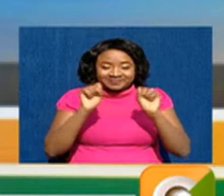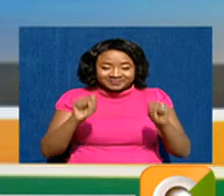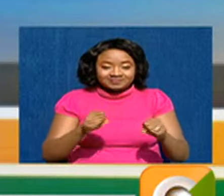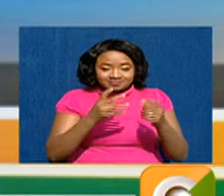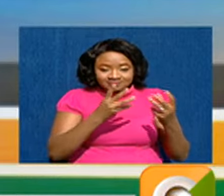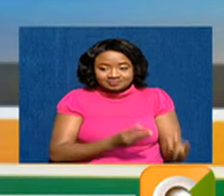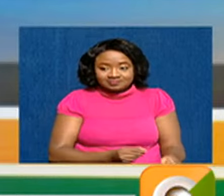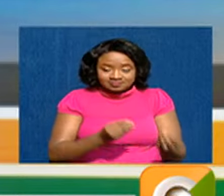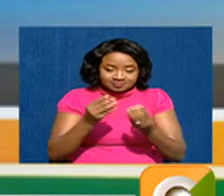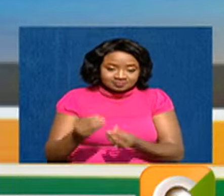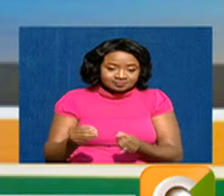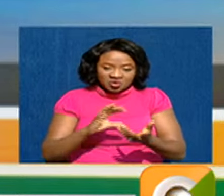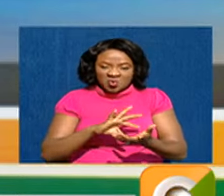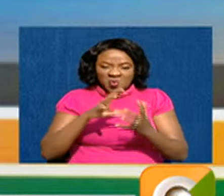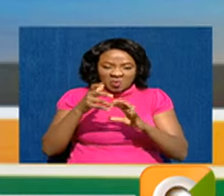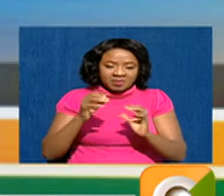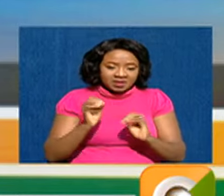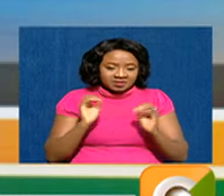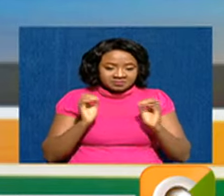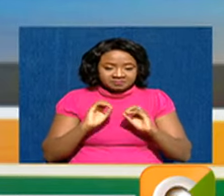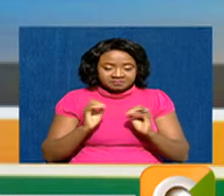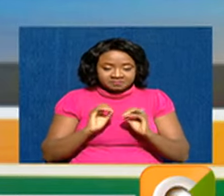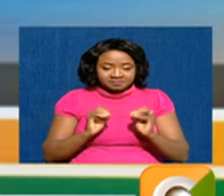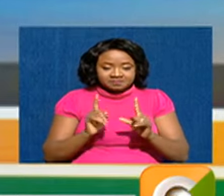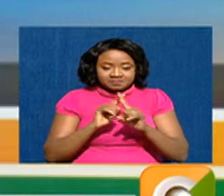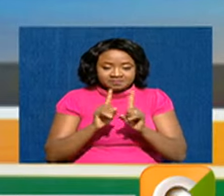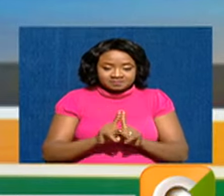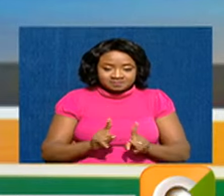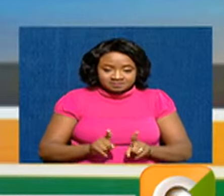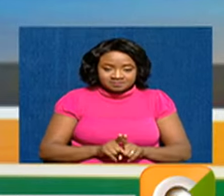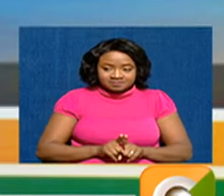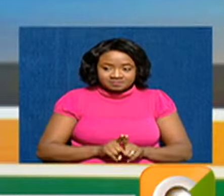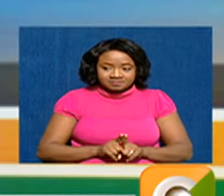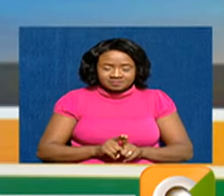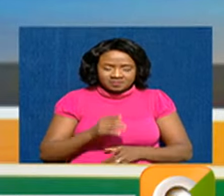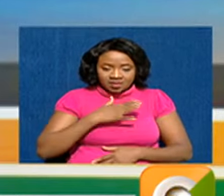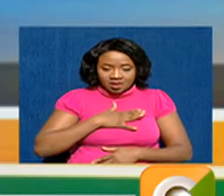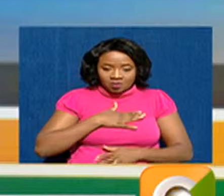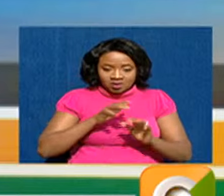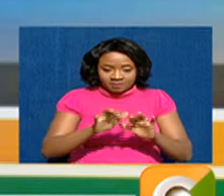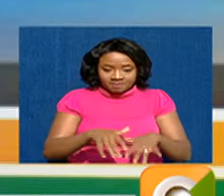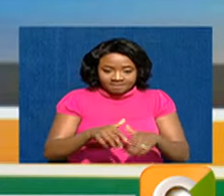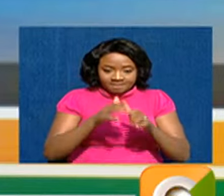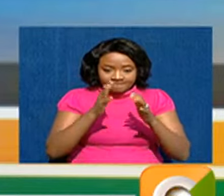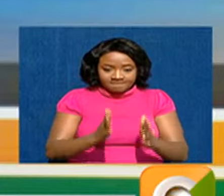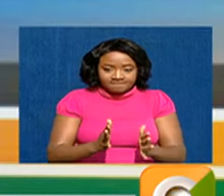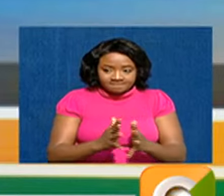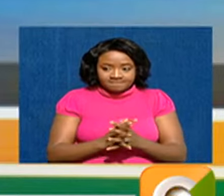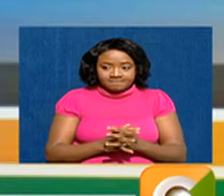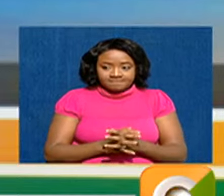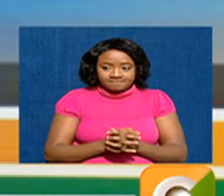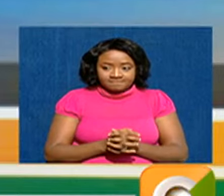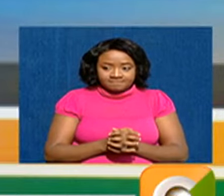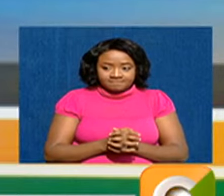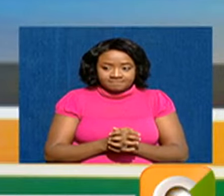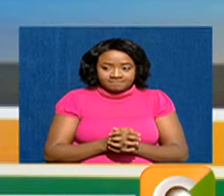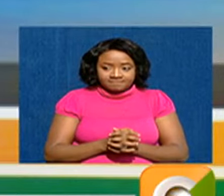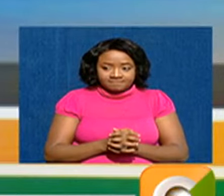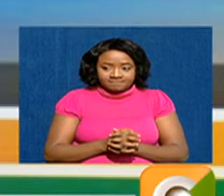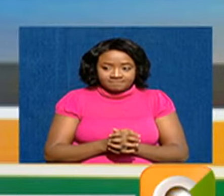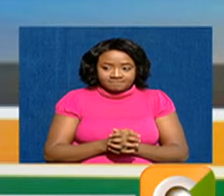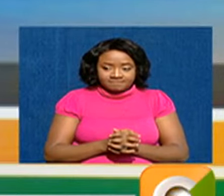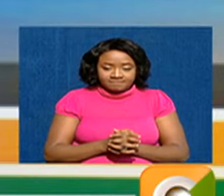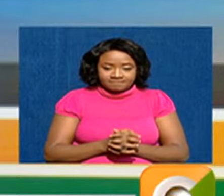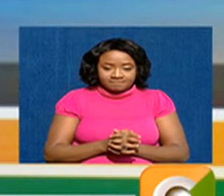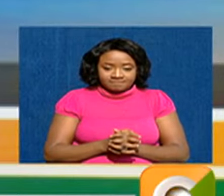certain extent. It's not very complicated. Also, our farmers, notwithstanding them being in Mashinani, they are